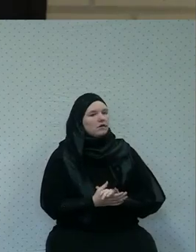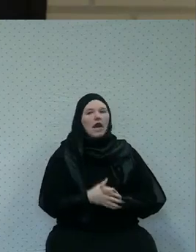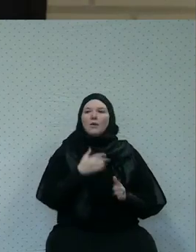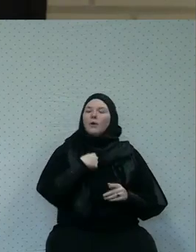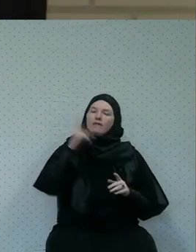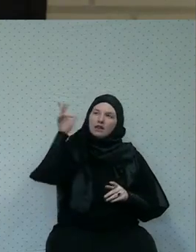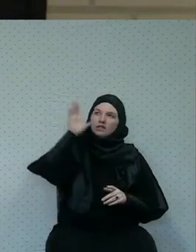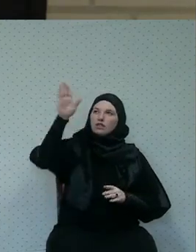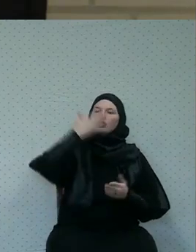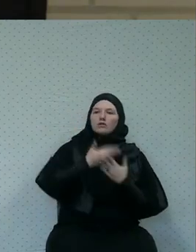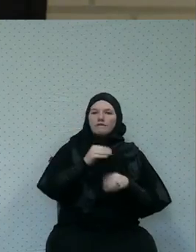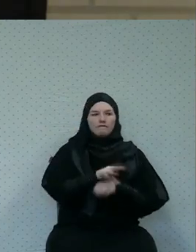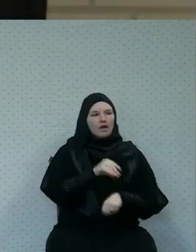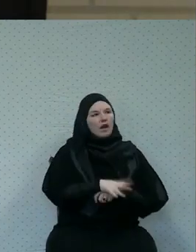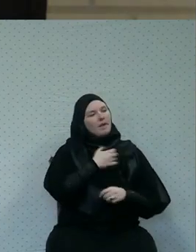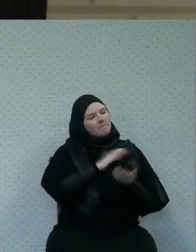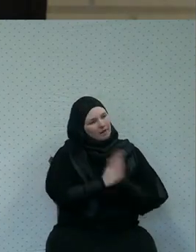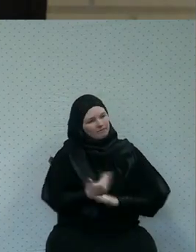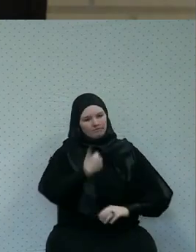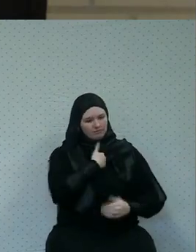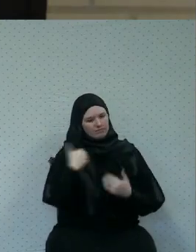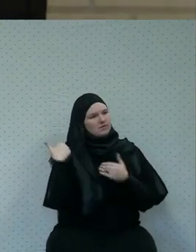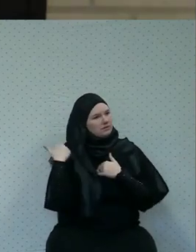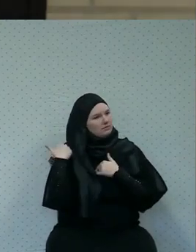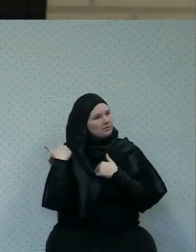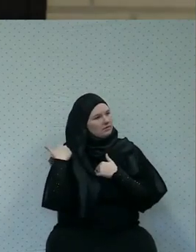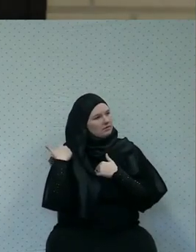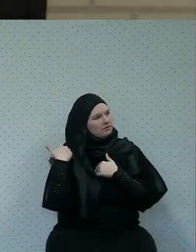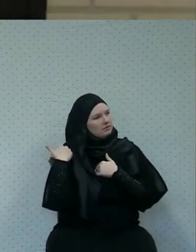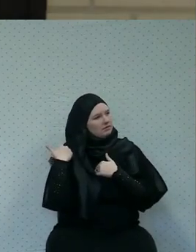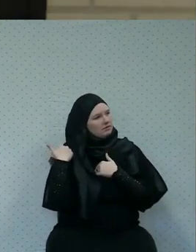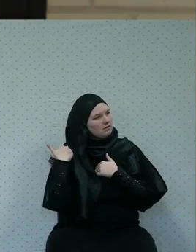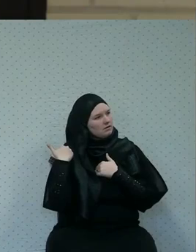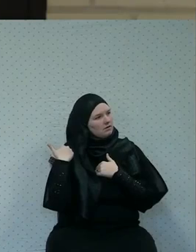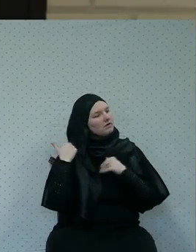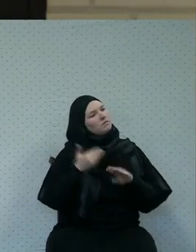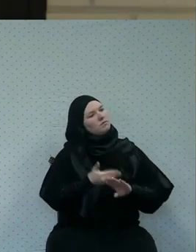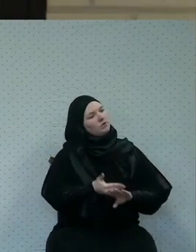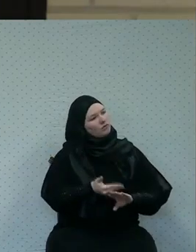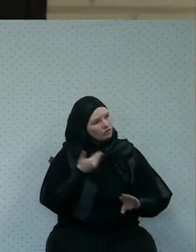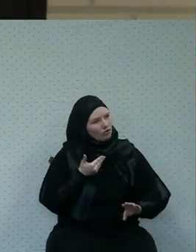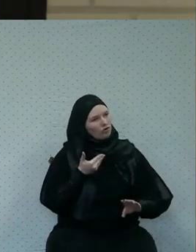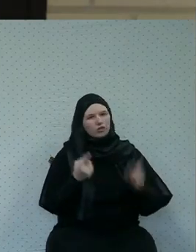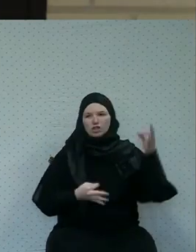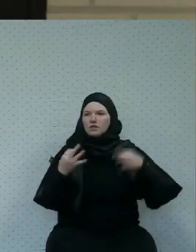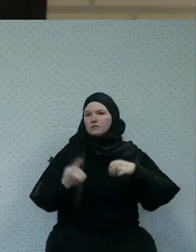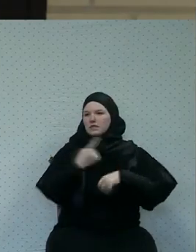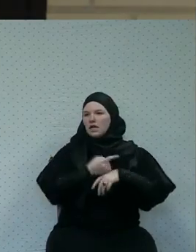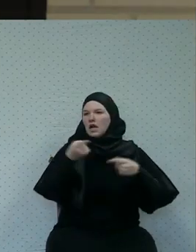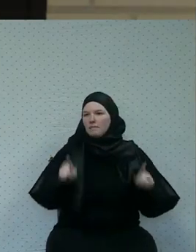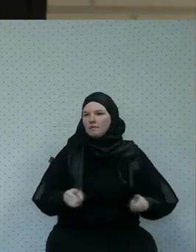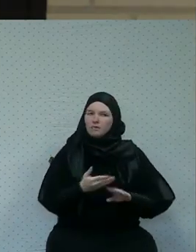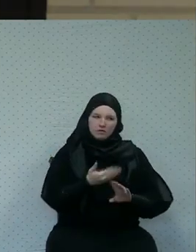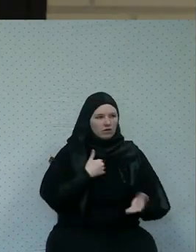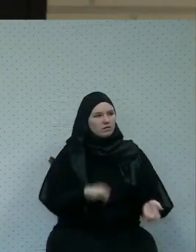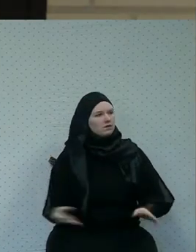anhu, that we hold ourselves to account before we are held to account, and we weigh